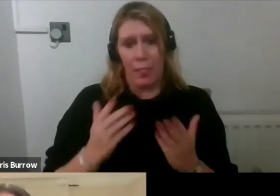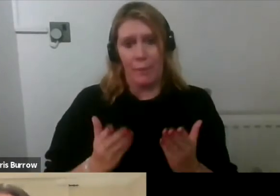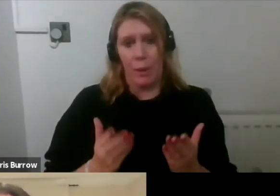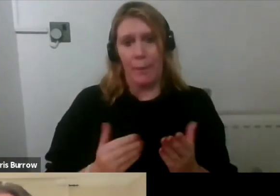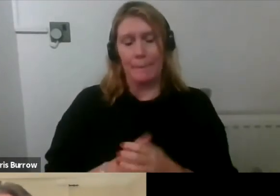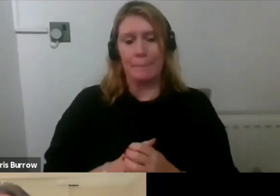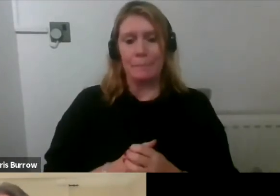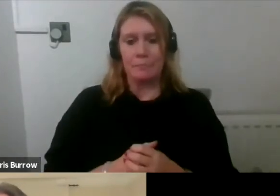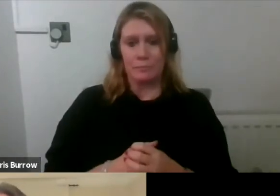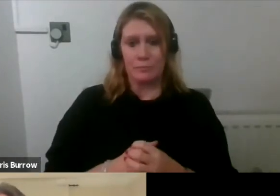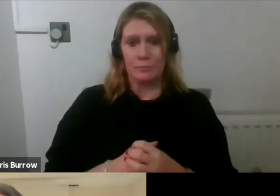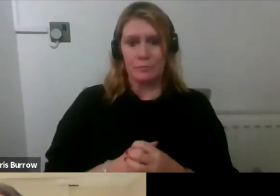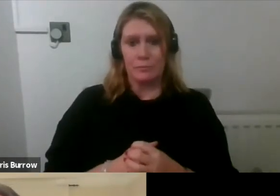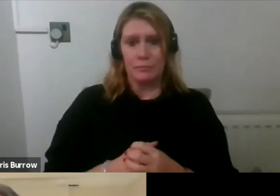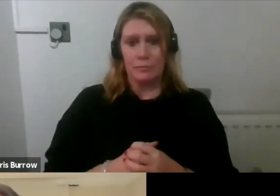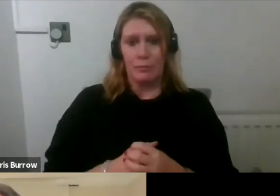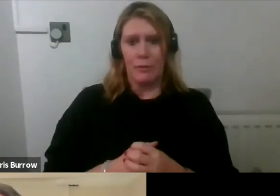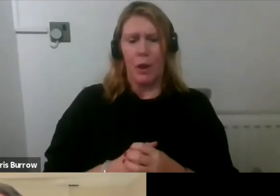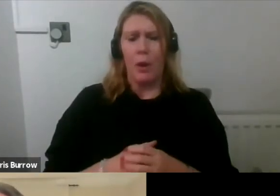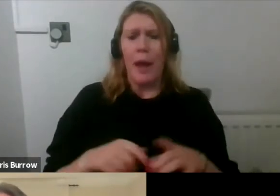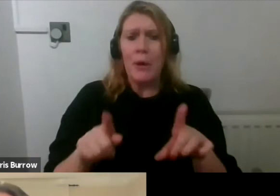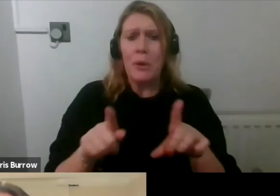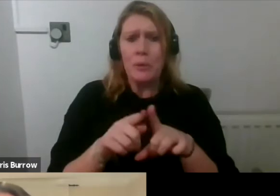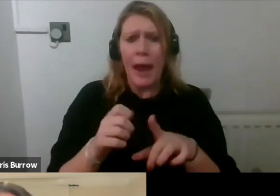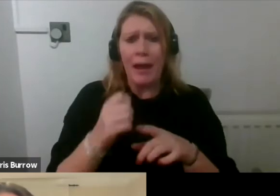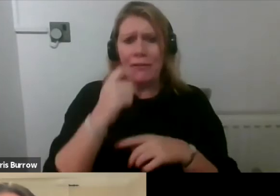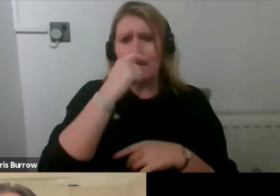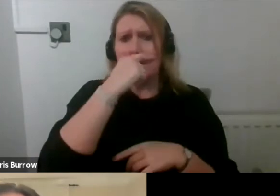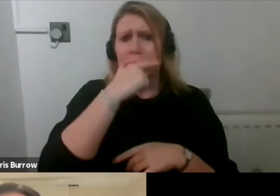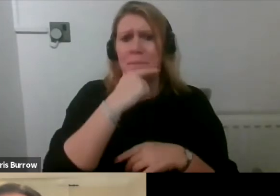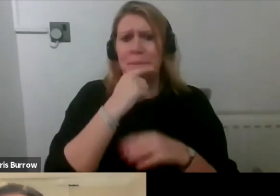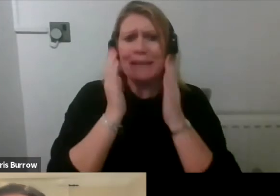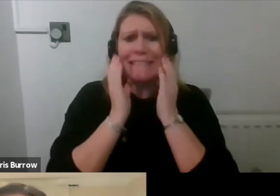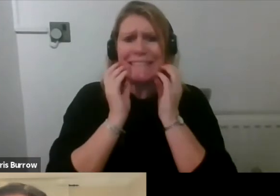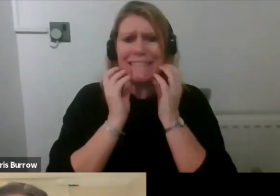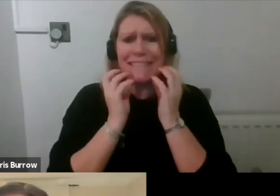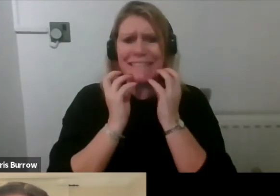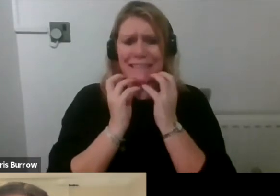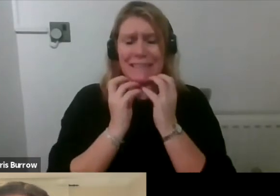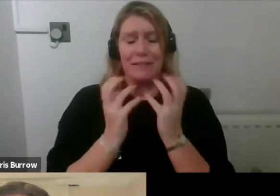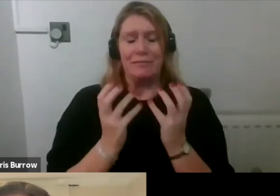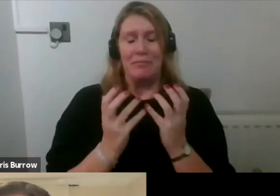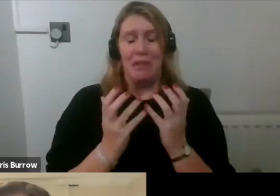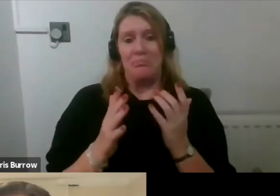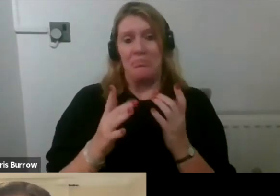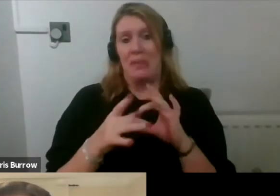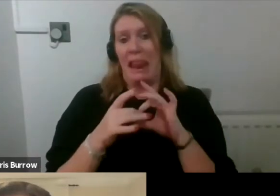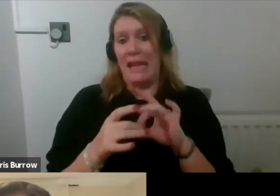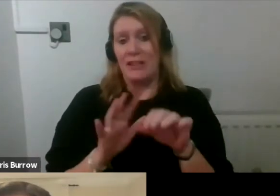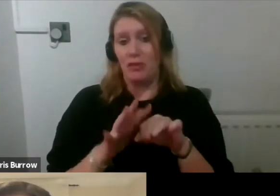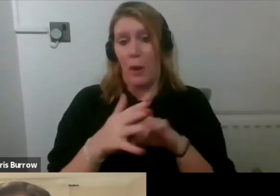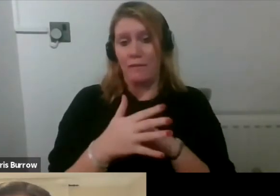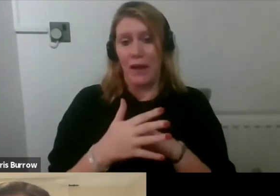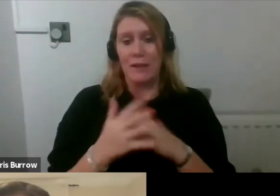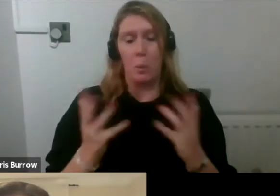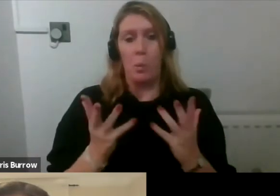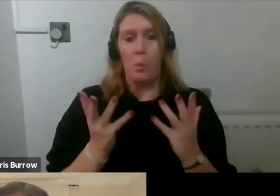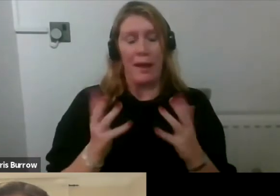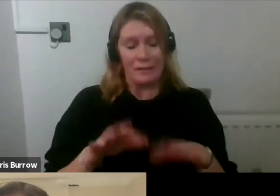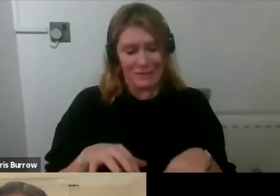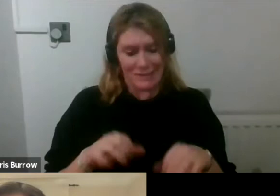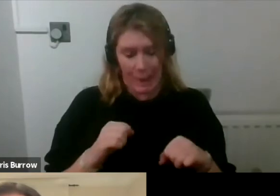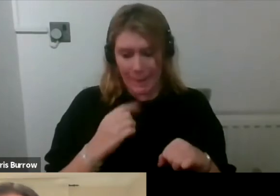I've got a slight beard going on as well. Maybe that's due to COVID as well. So where do I start with? I mean, this is my